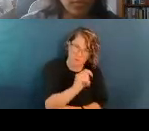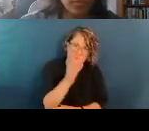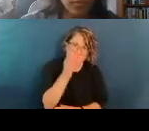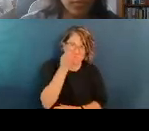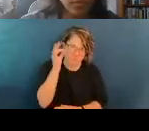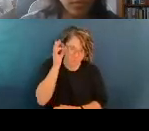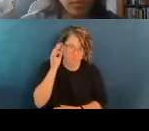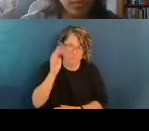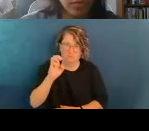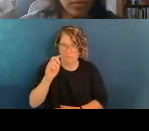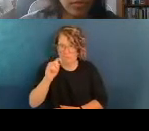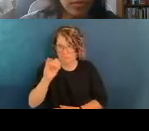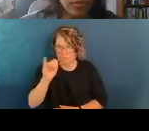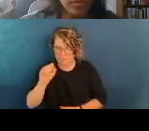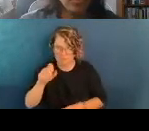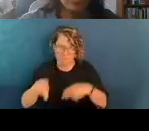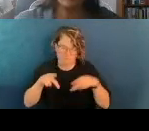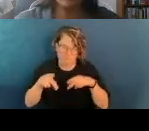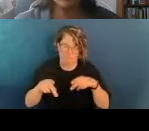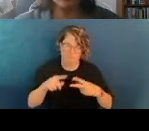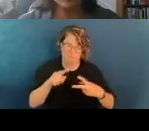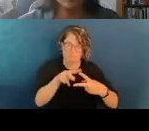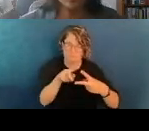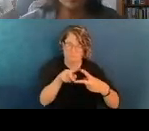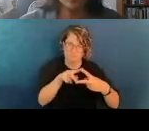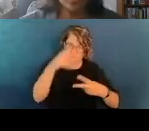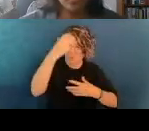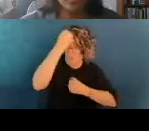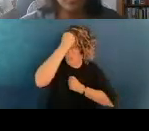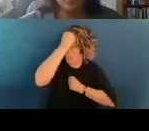namely colonization and racism.